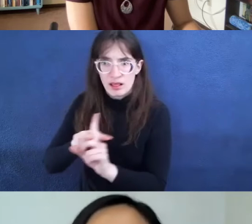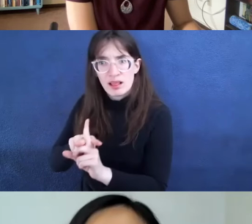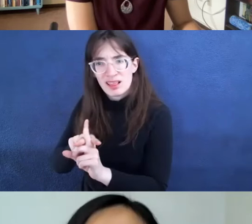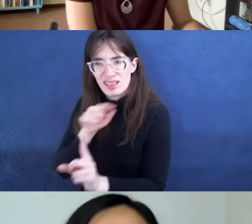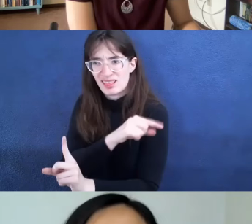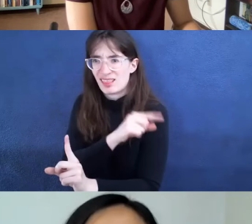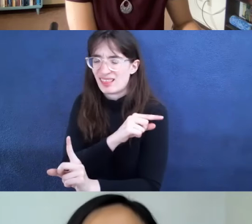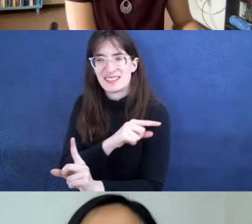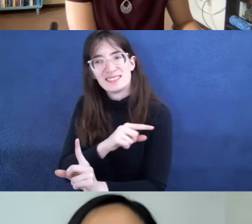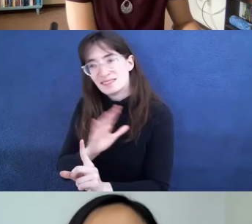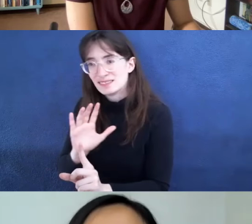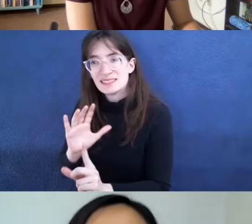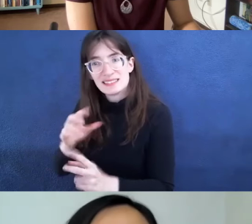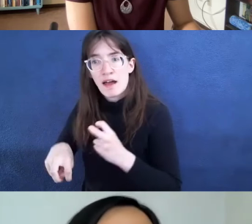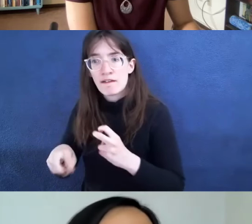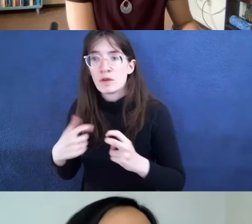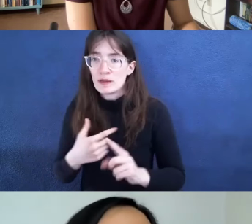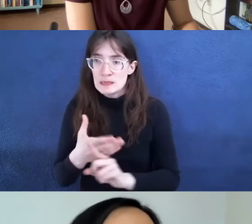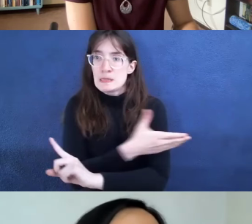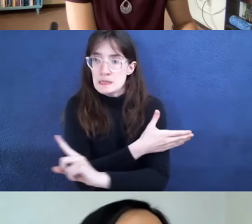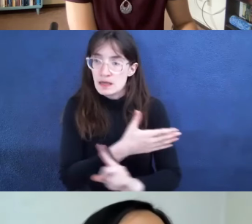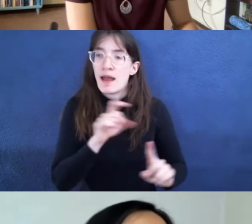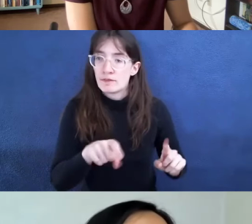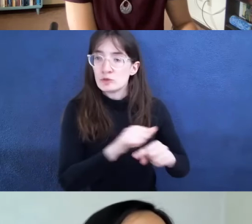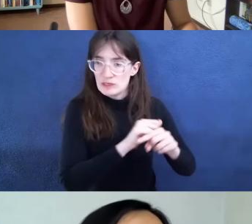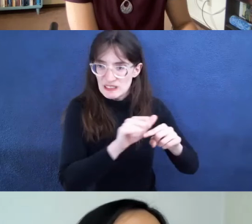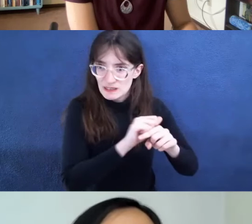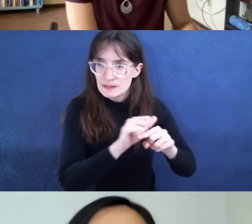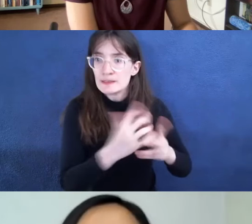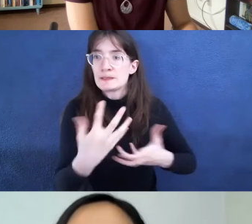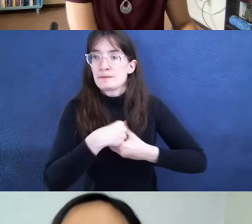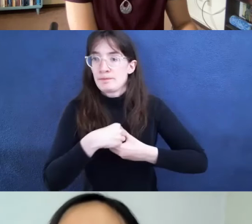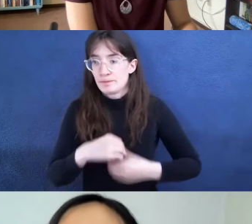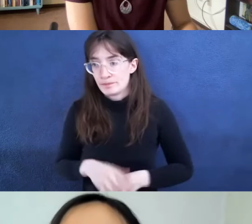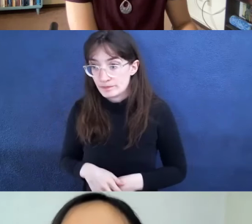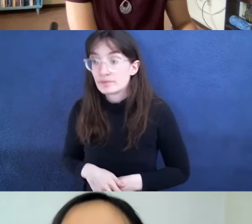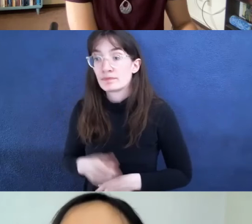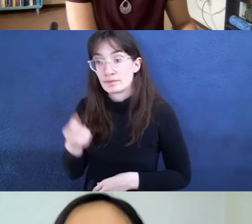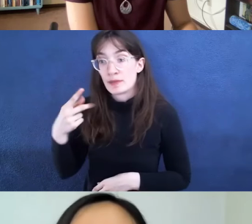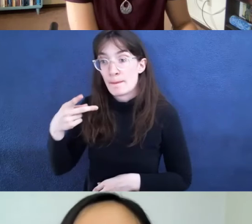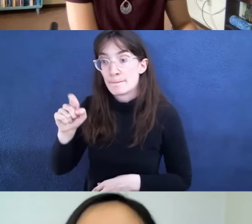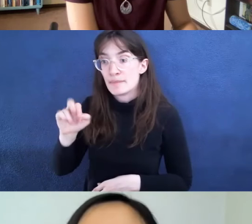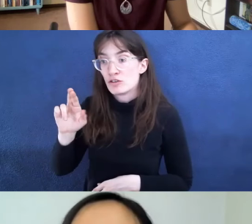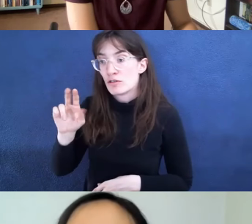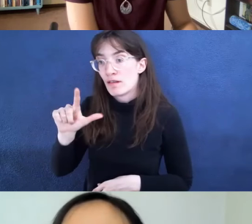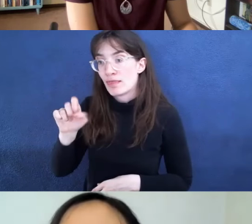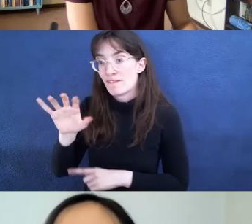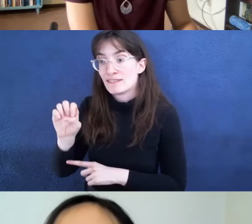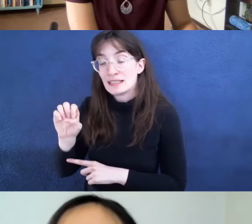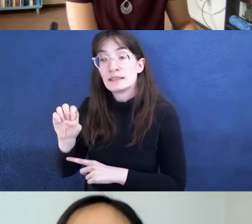So that's pendulation. And I also want to say that Peter Levine is also credited with a lot of